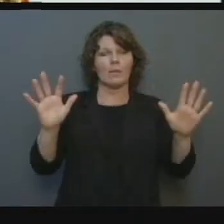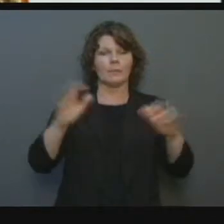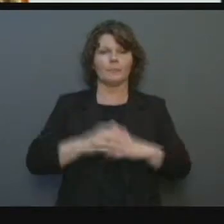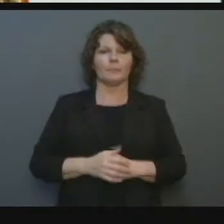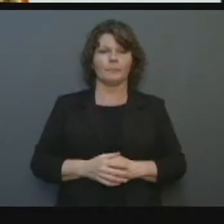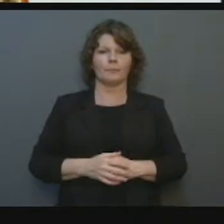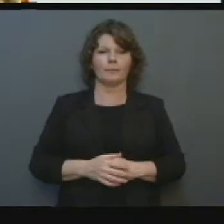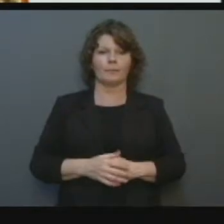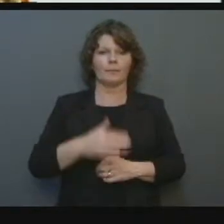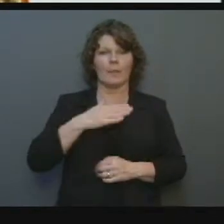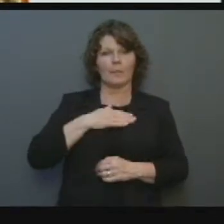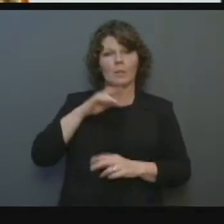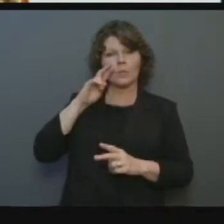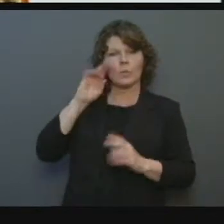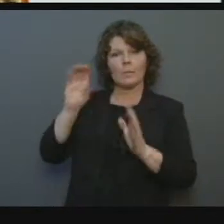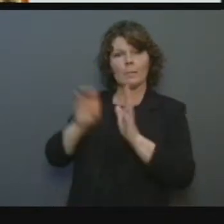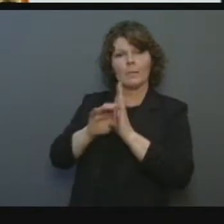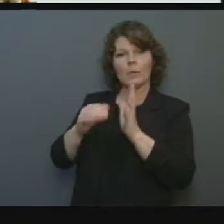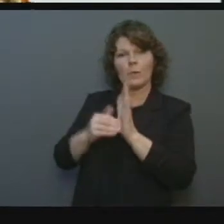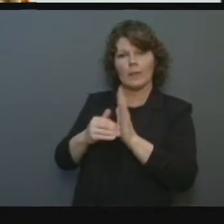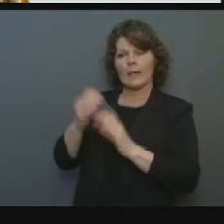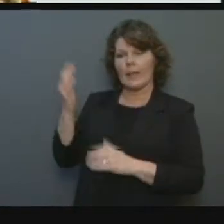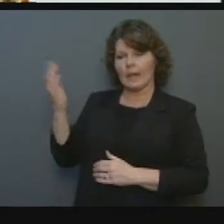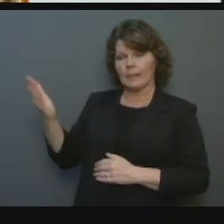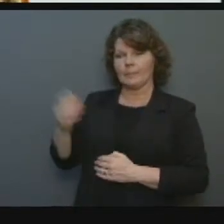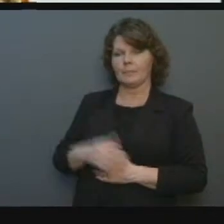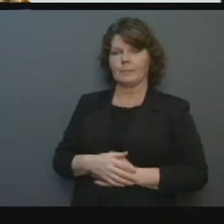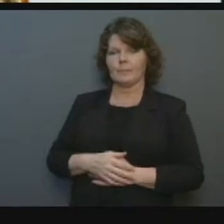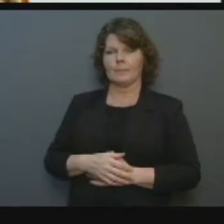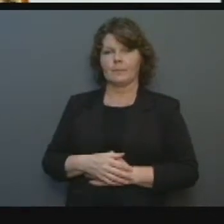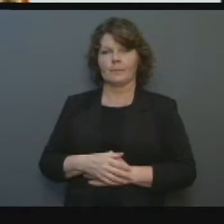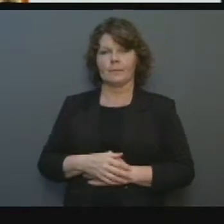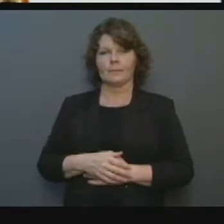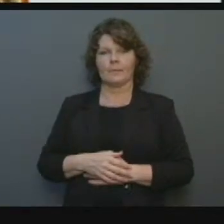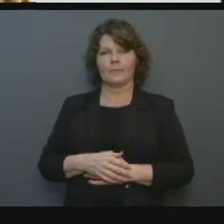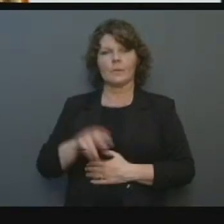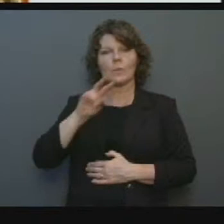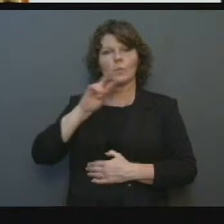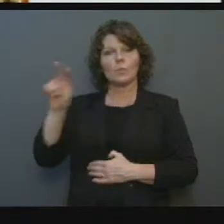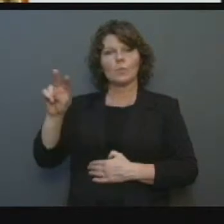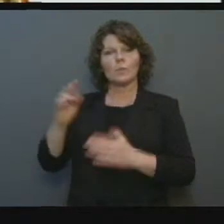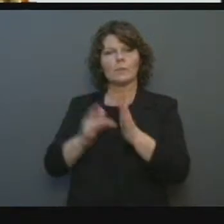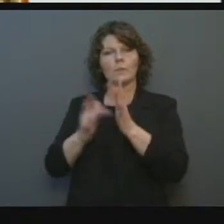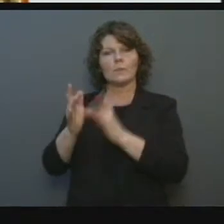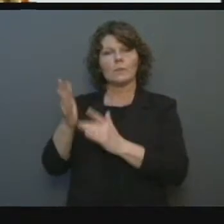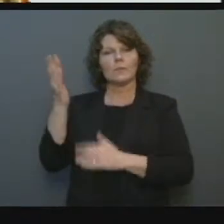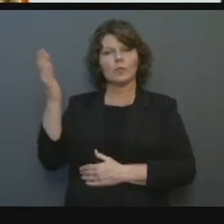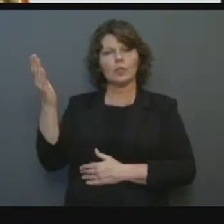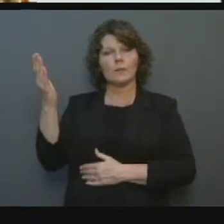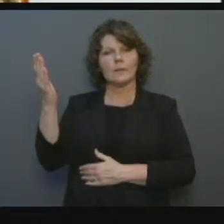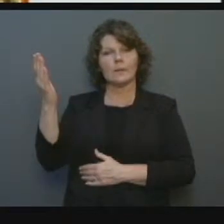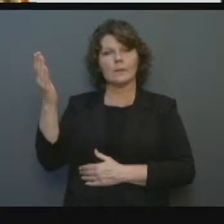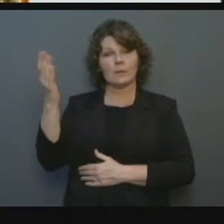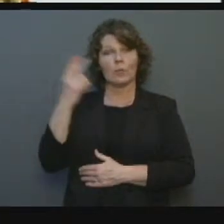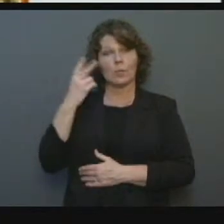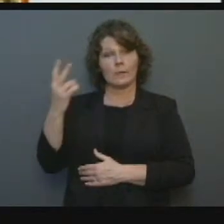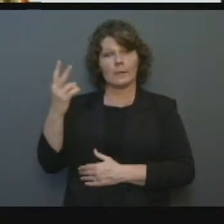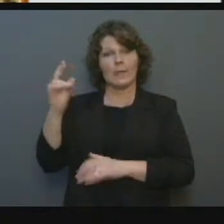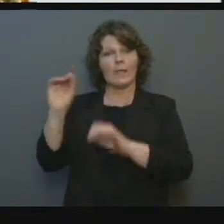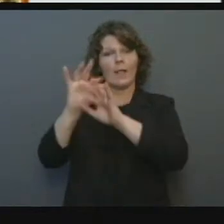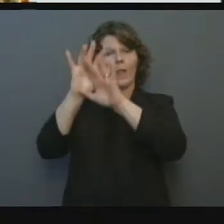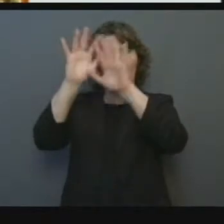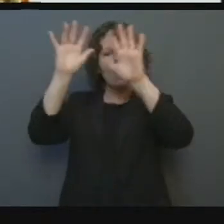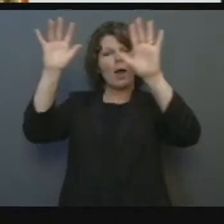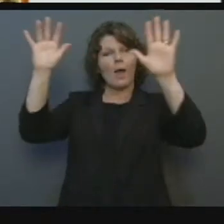like you to look at the painting one last time. And finally, I'd like you to focus on Jesus. See him there up above. See the light